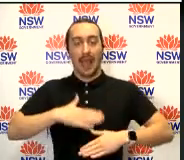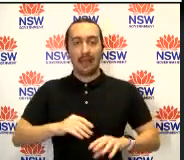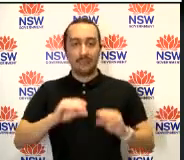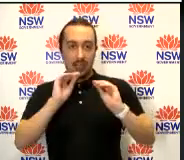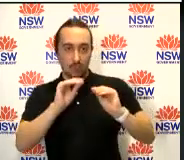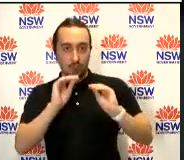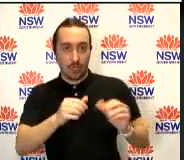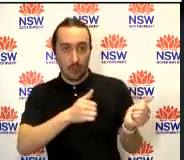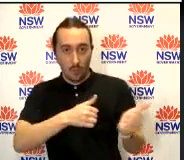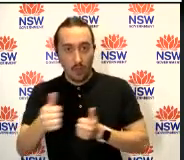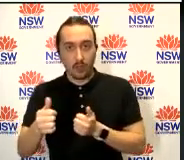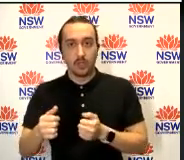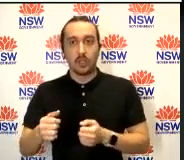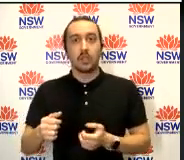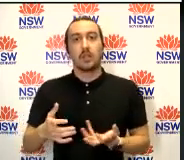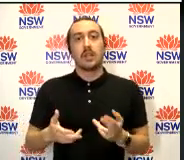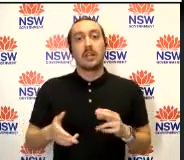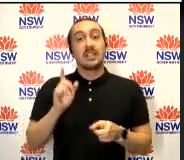application.